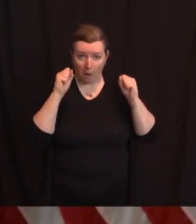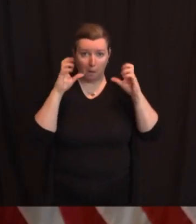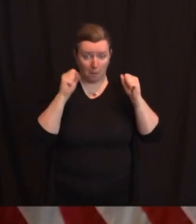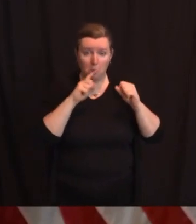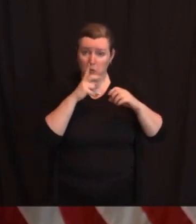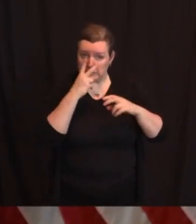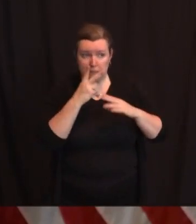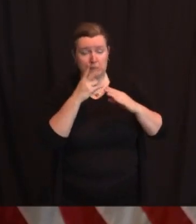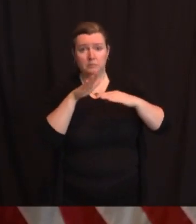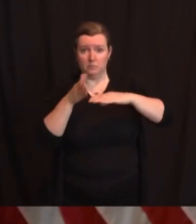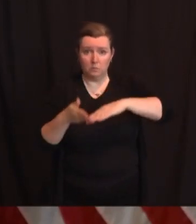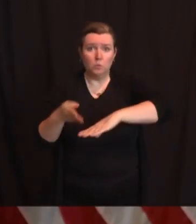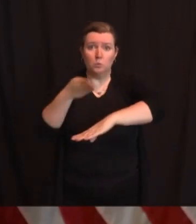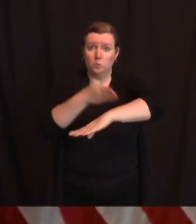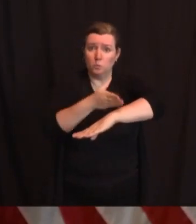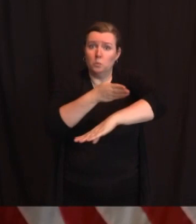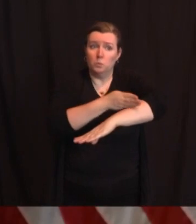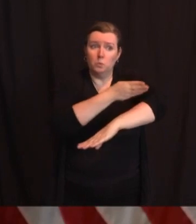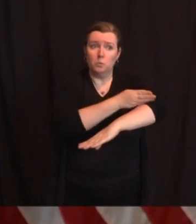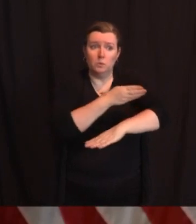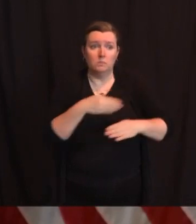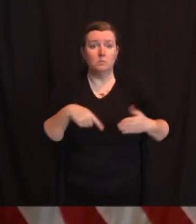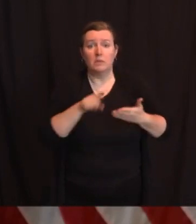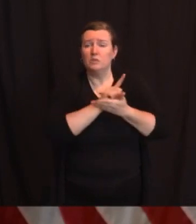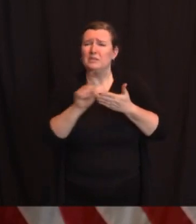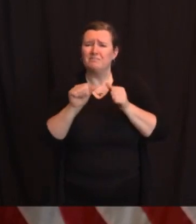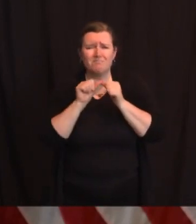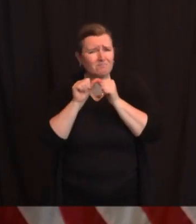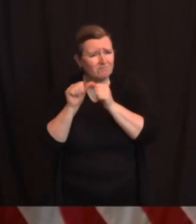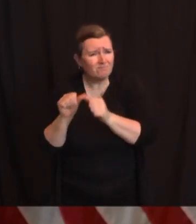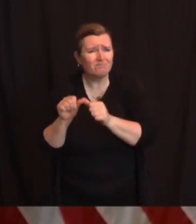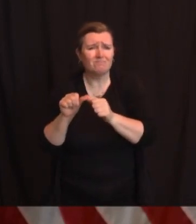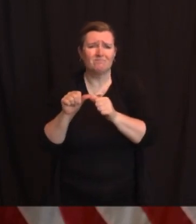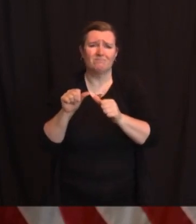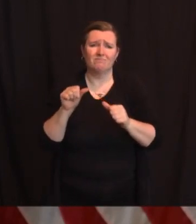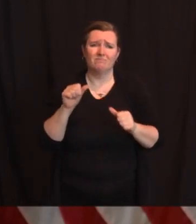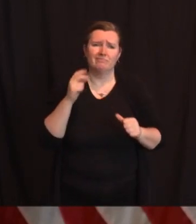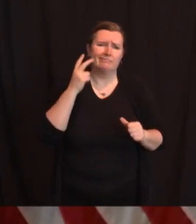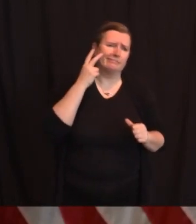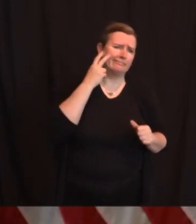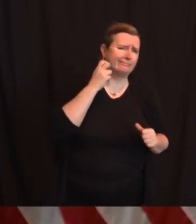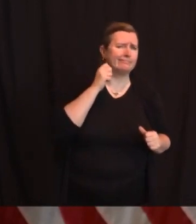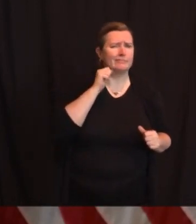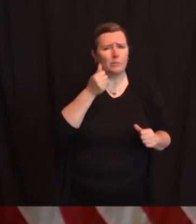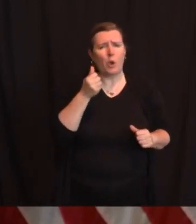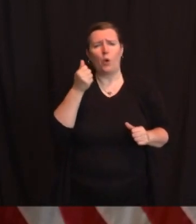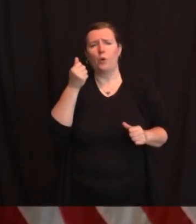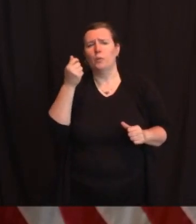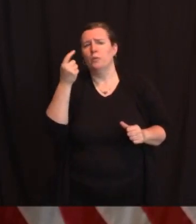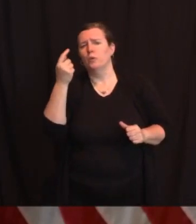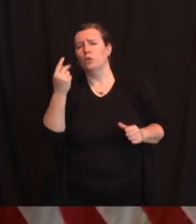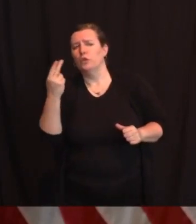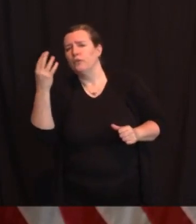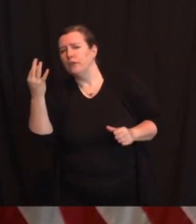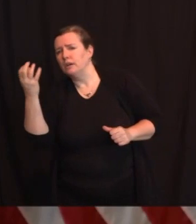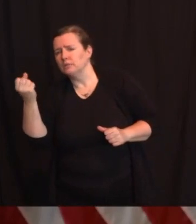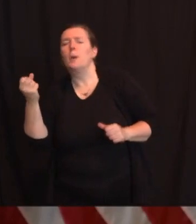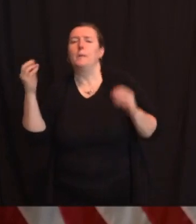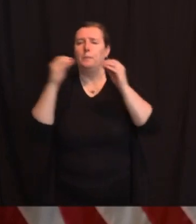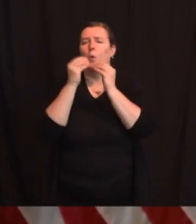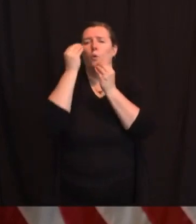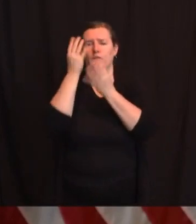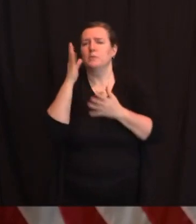as the week goes on. Not today, I'm not sure tomorrow, but we're going to have some more guidance. And again, John, to your question, it's not going to be, if we